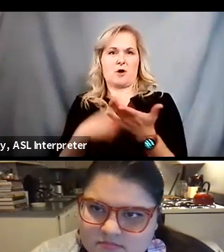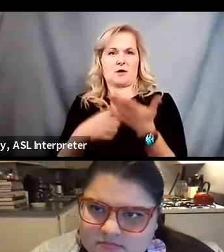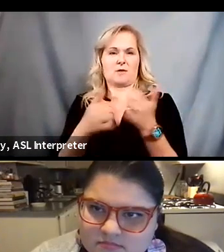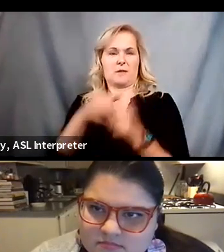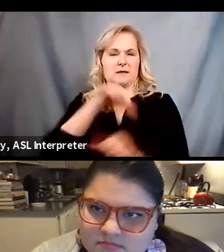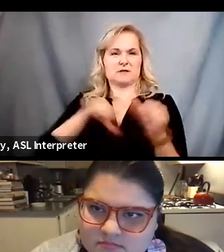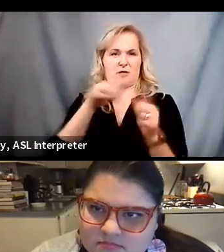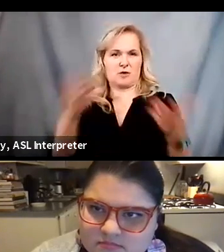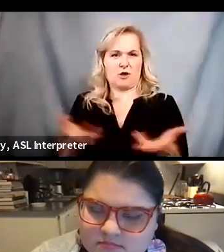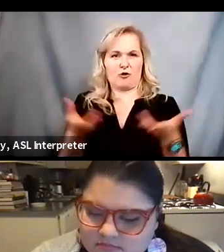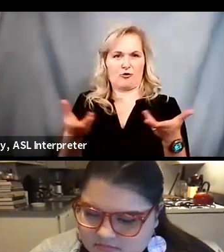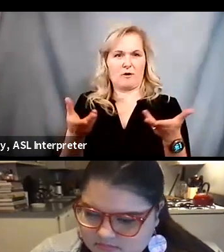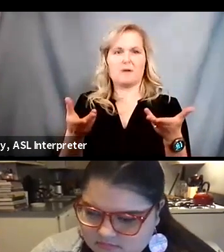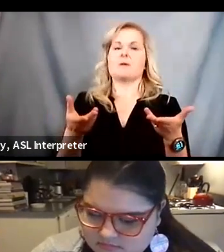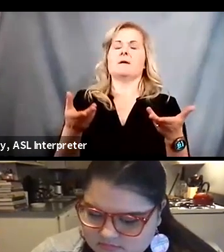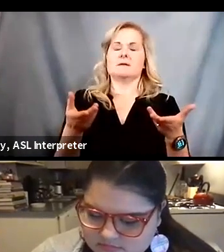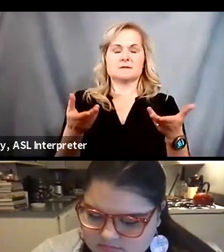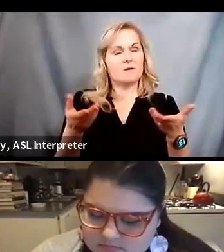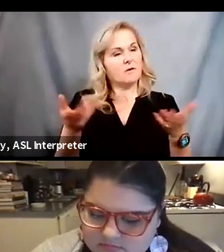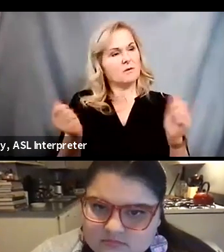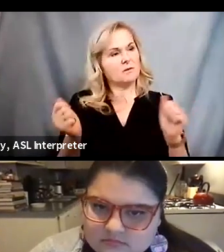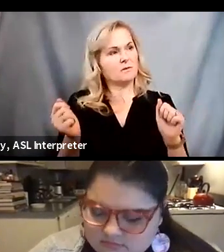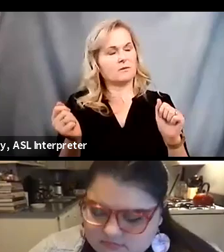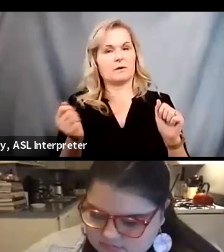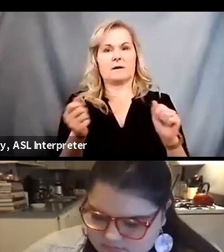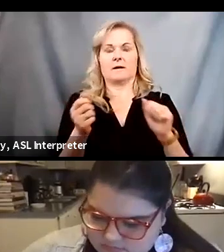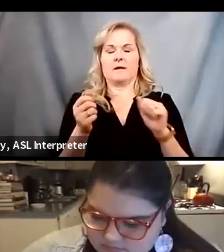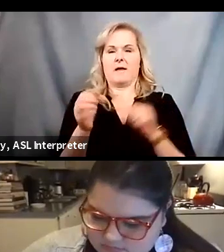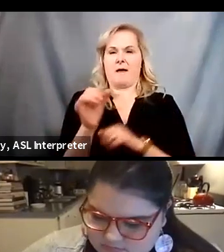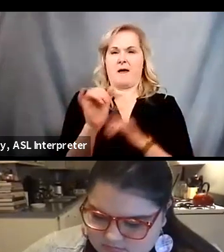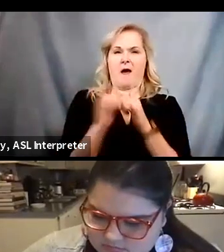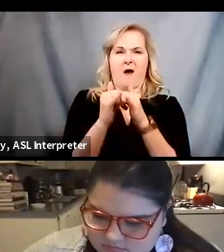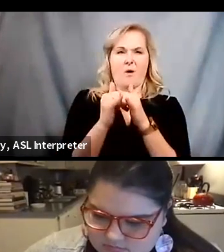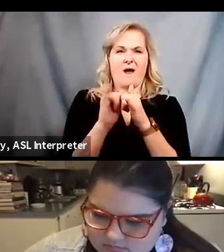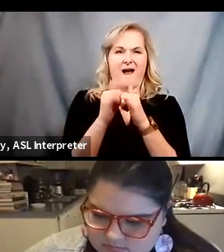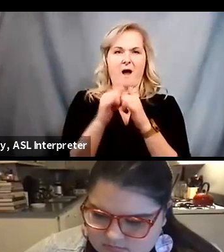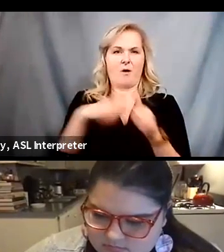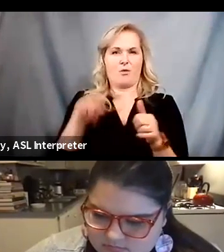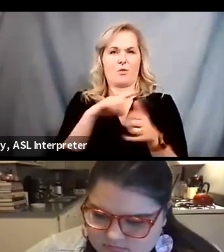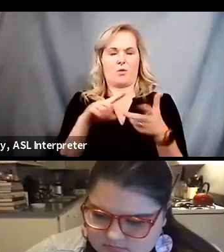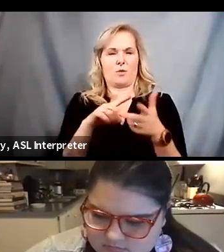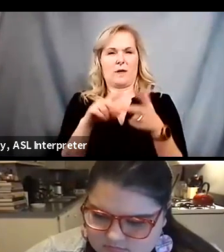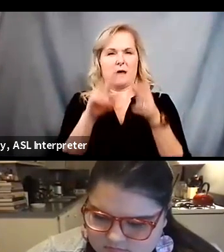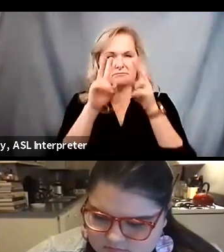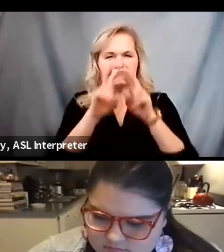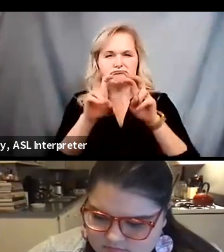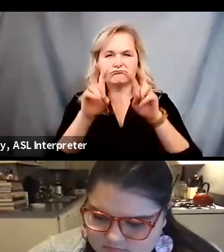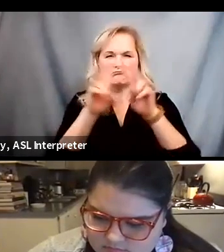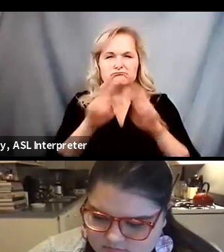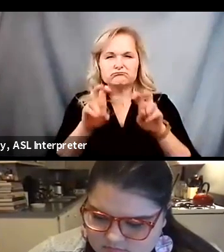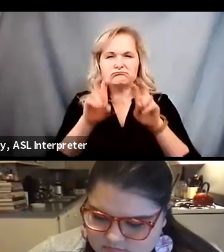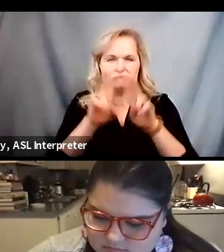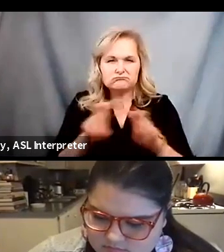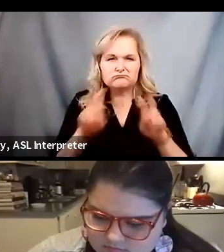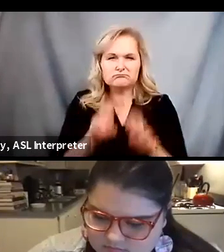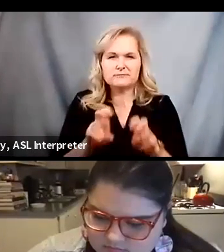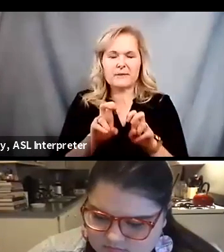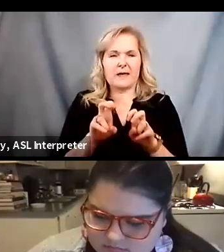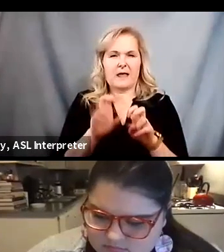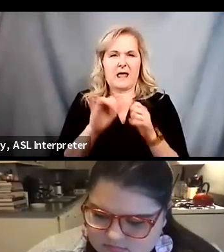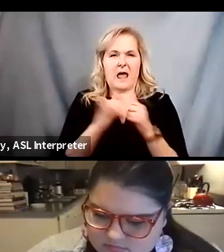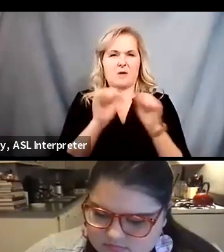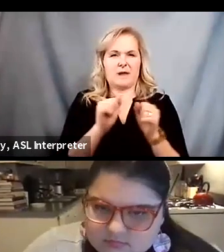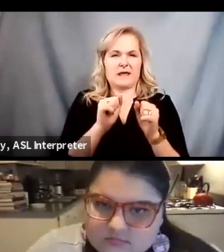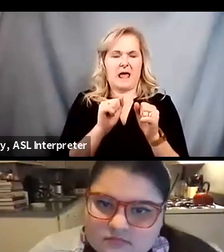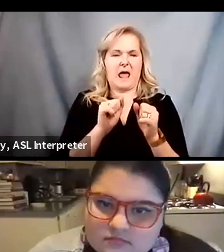other, with each other, right? And so like how we take that apart and how we then find our way to each other and